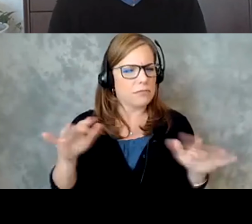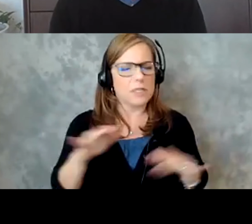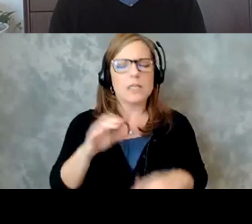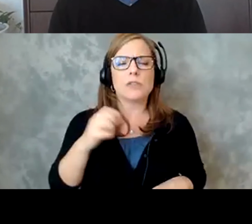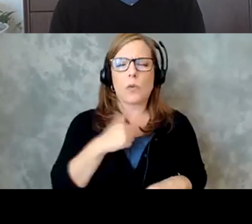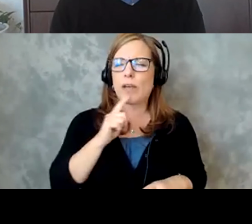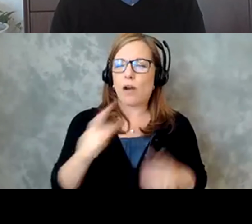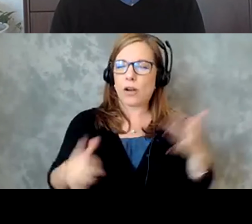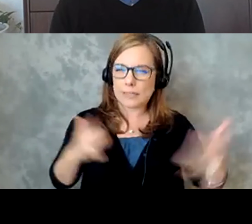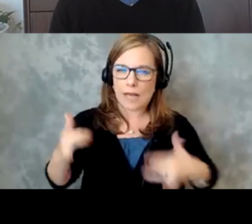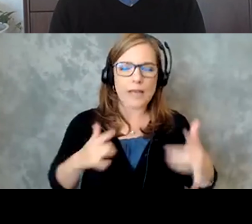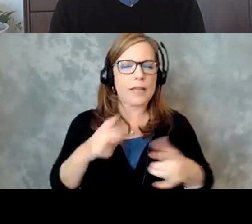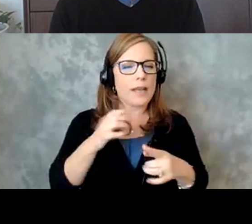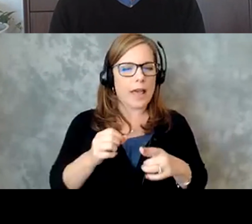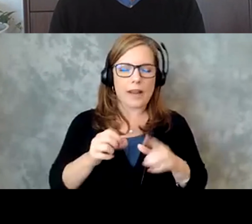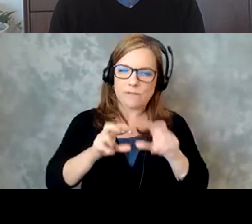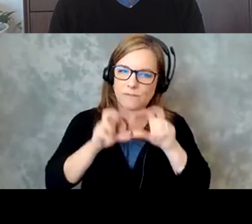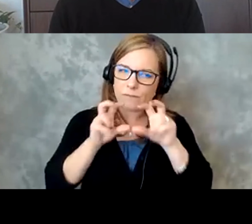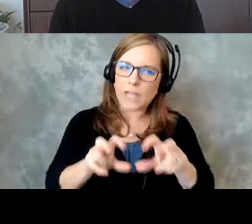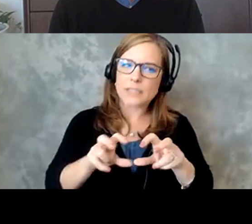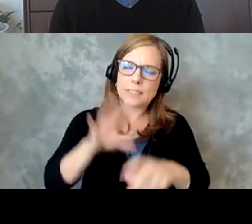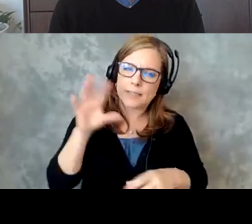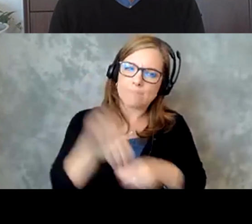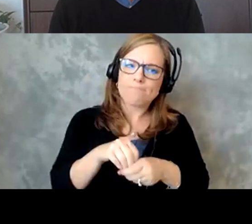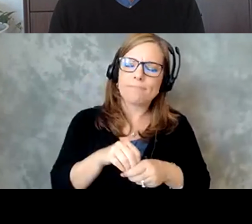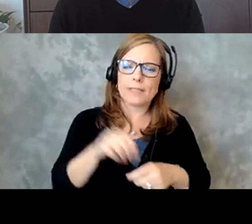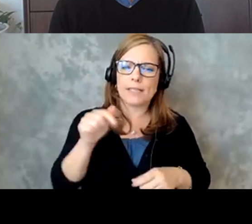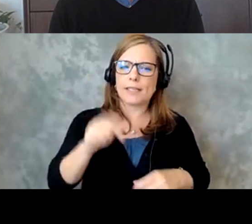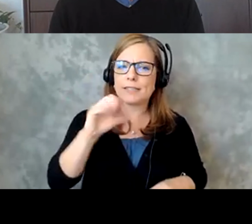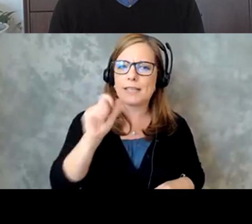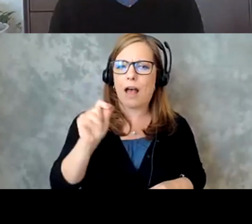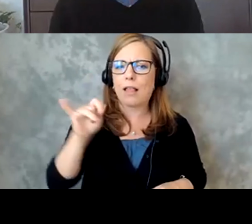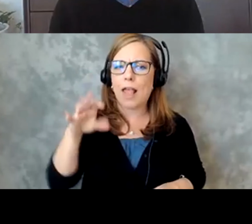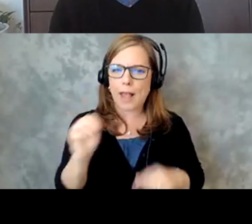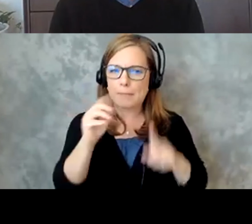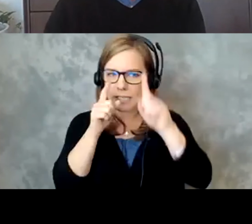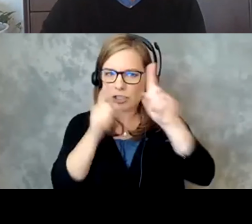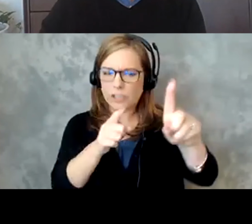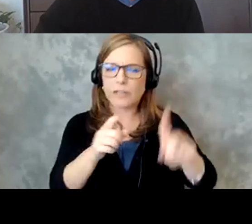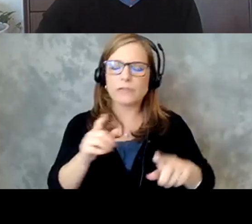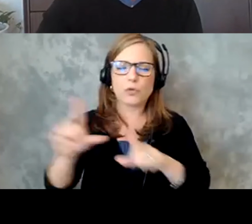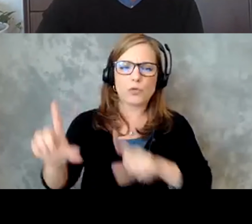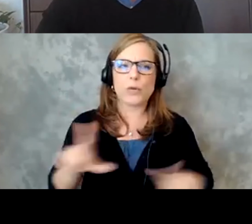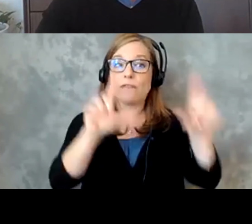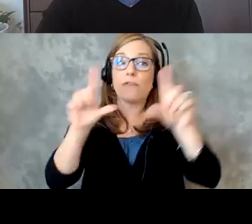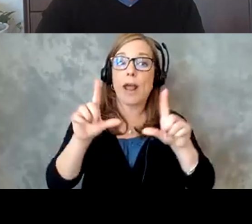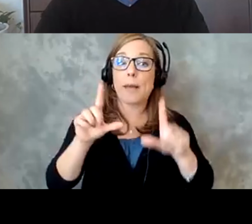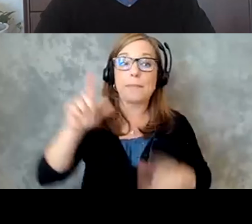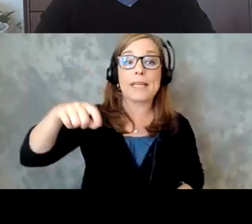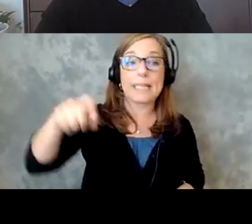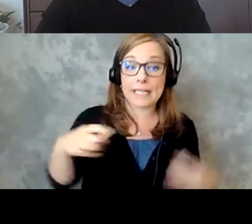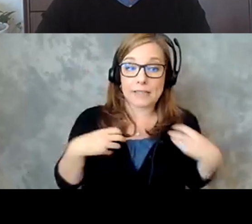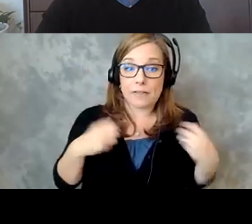and invested in this CalAIM initiative and its ambitious effort to reframe healthcare need and spending,